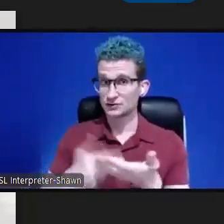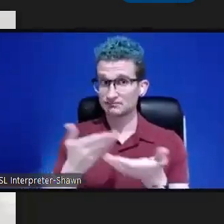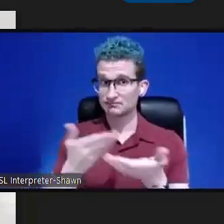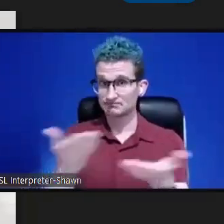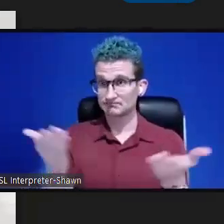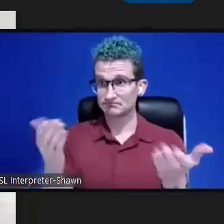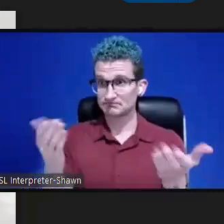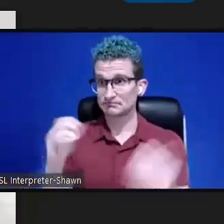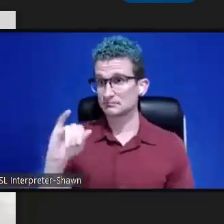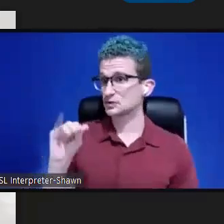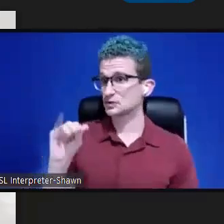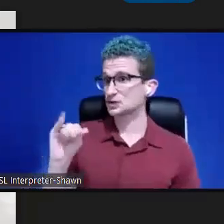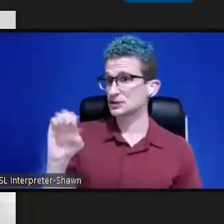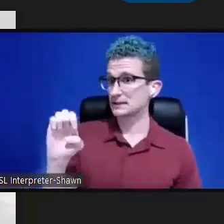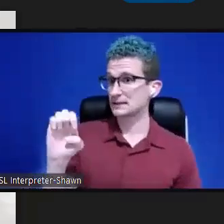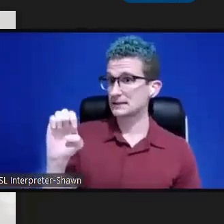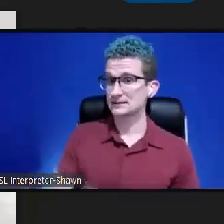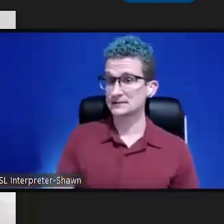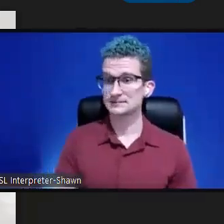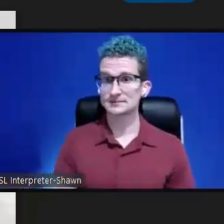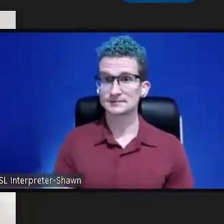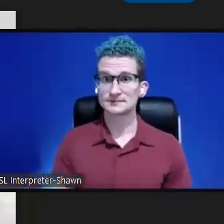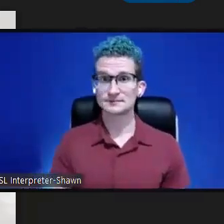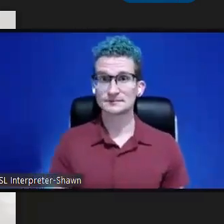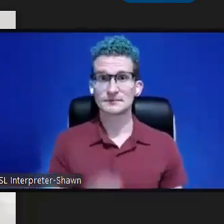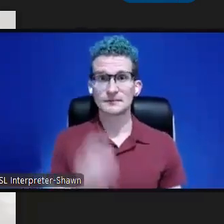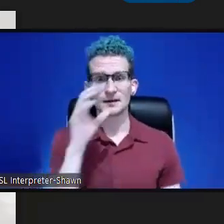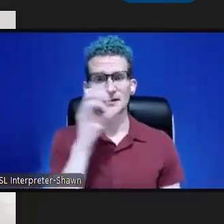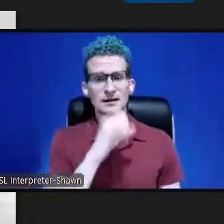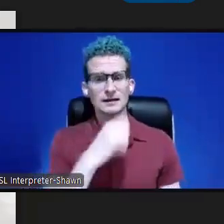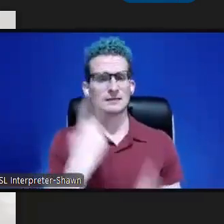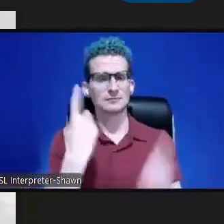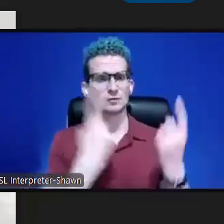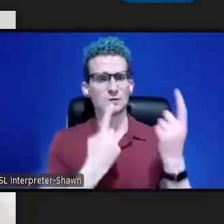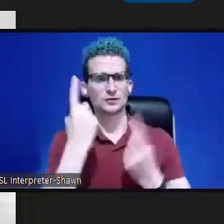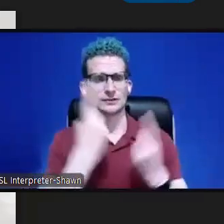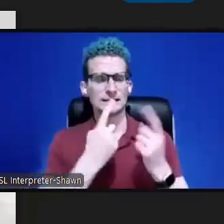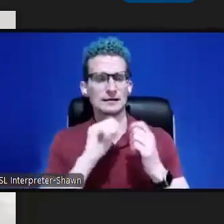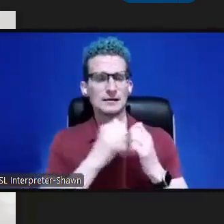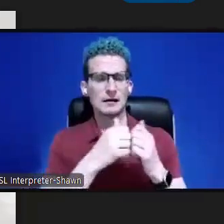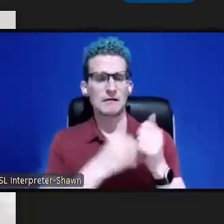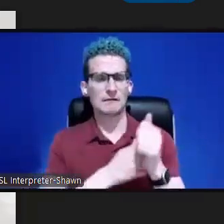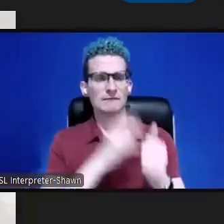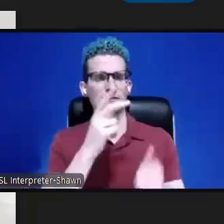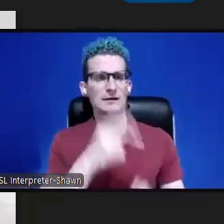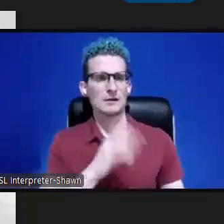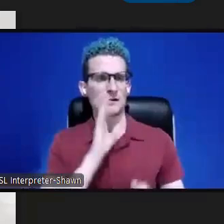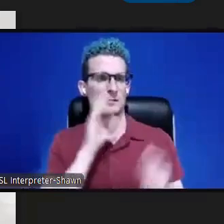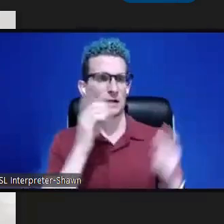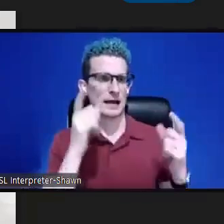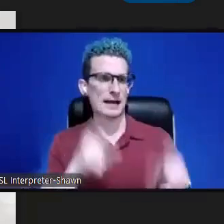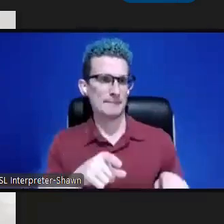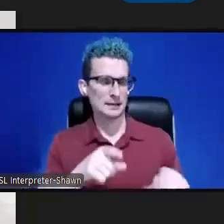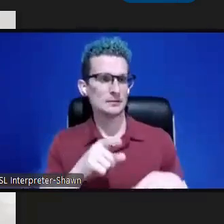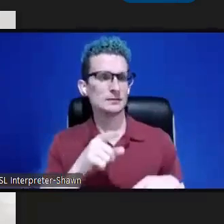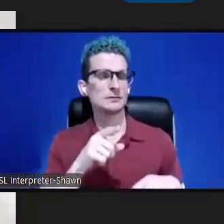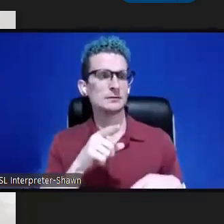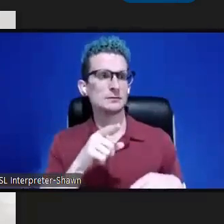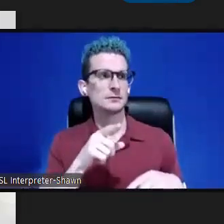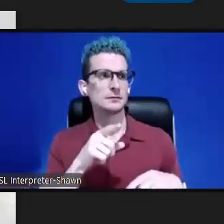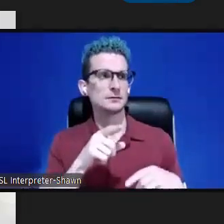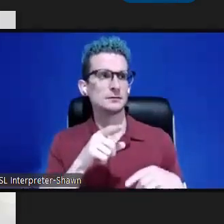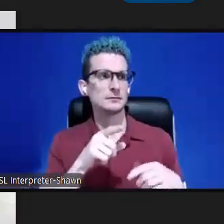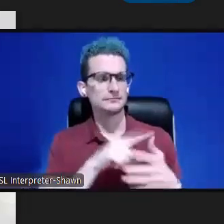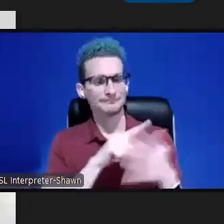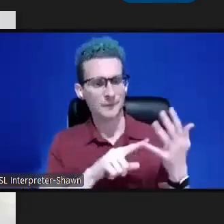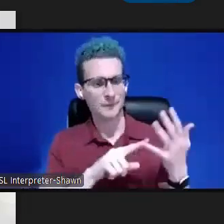Jamie. I guess I'm just wondering how the follow-up is going to happen with these questions in this discussion.